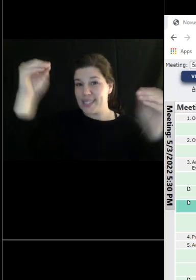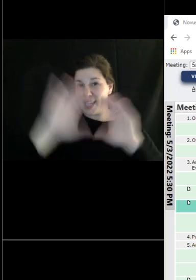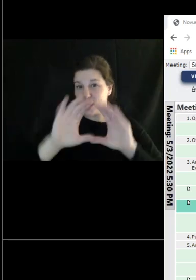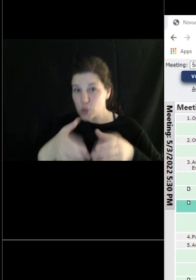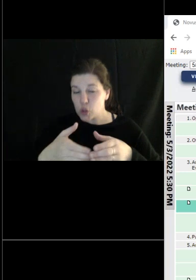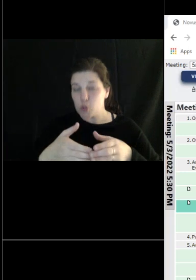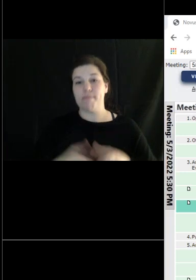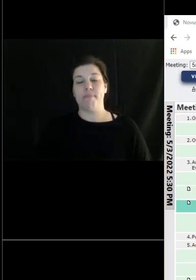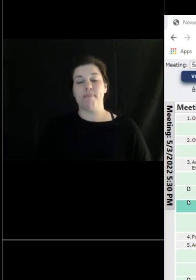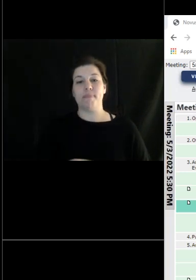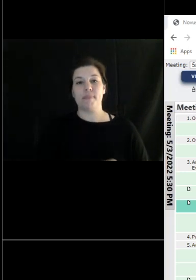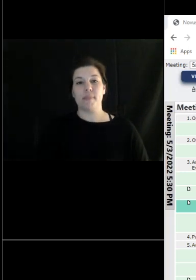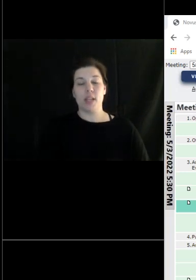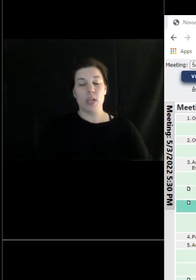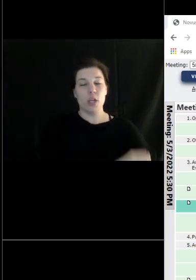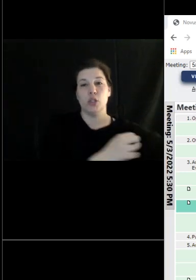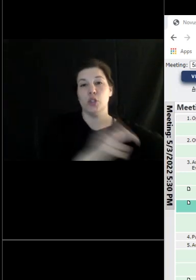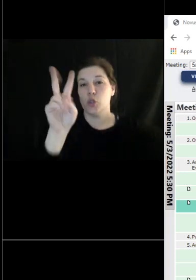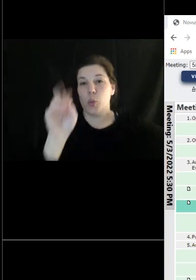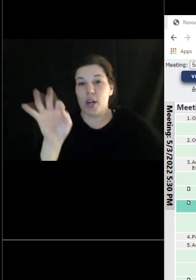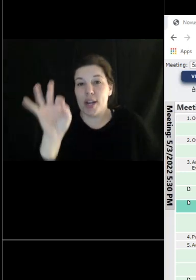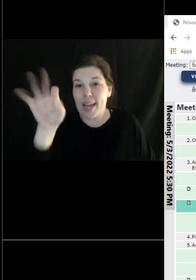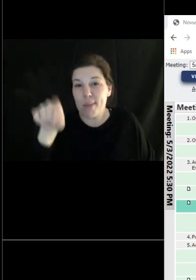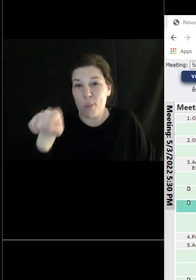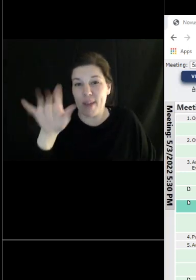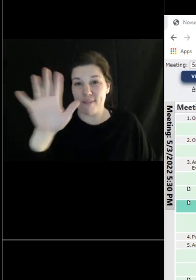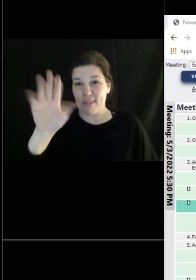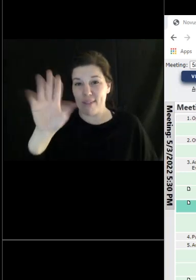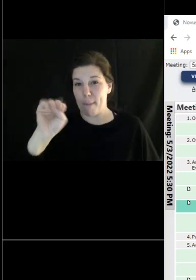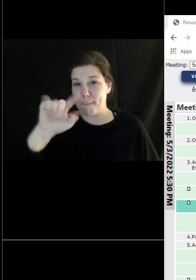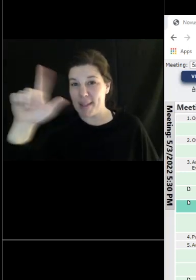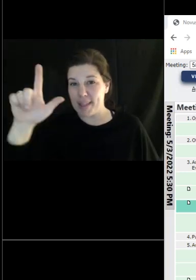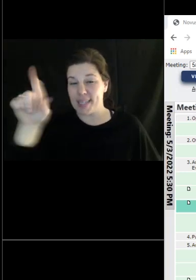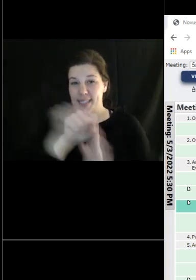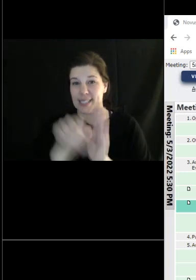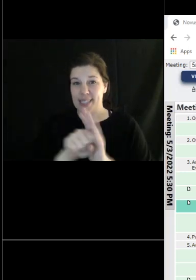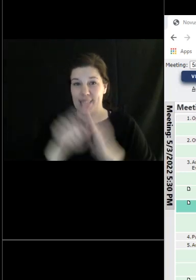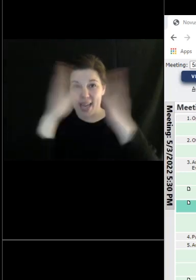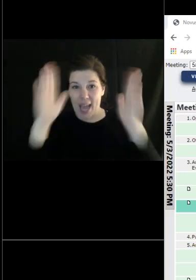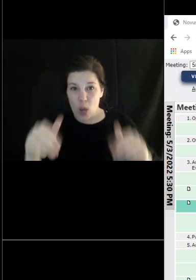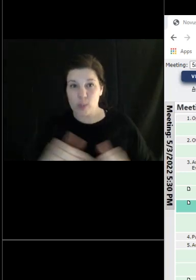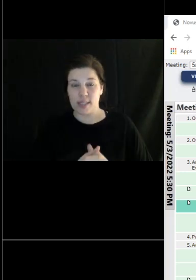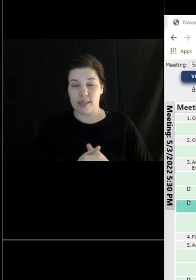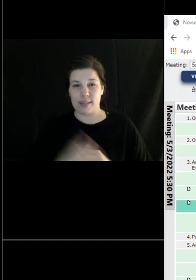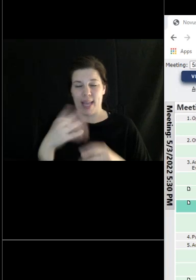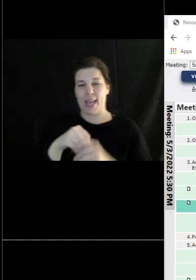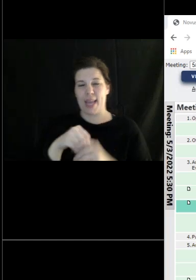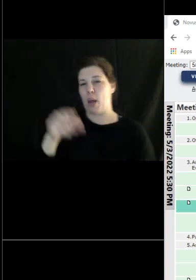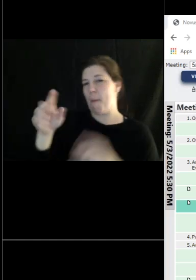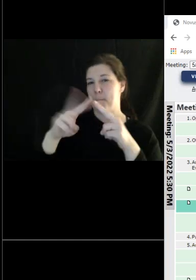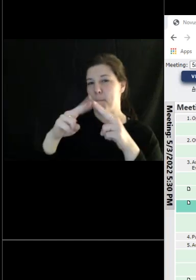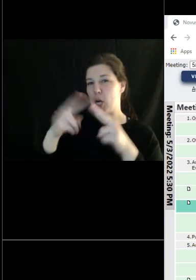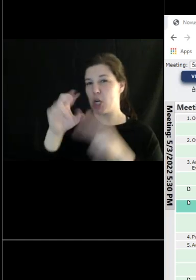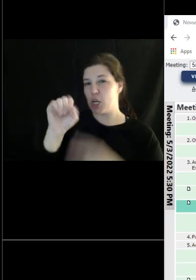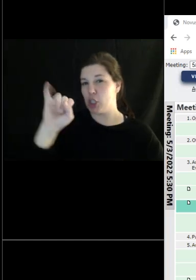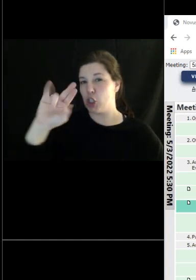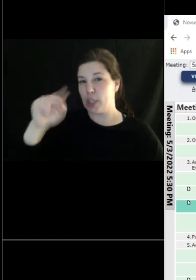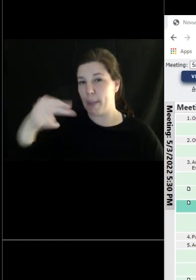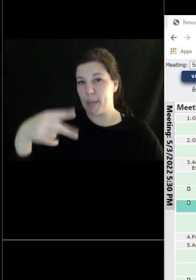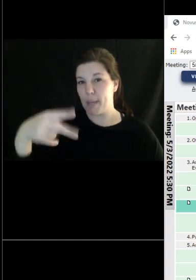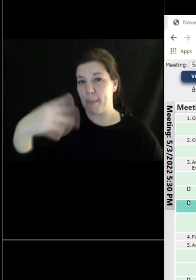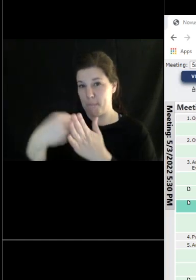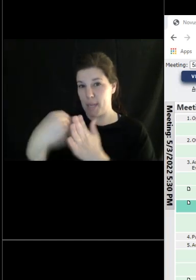Program, $209.5 million in the State Housing Initiatives Partnership, that's the SHIP money in the Sadowski Fund, and then a